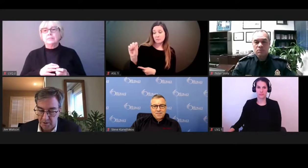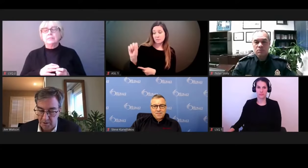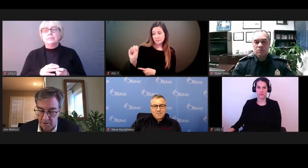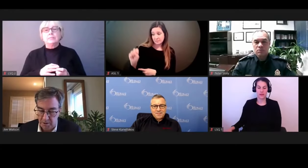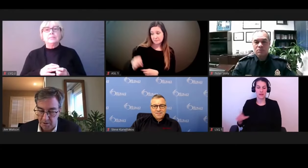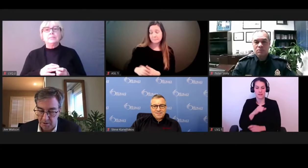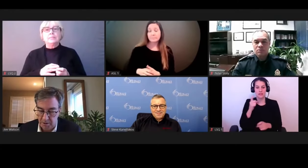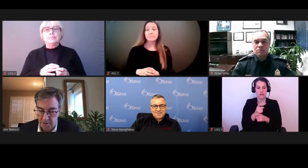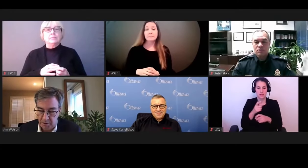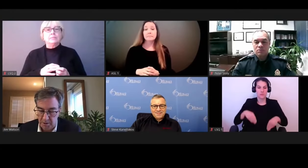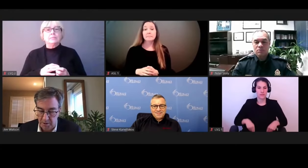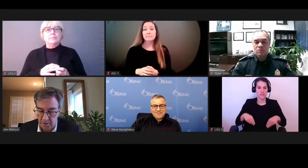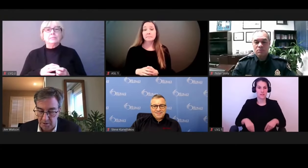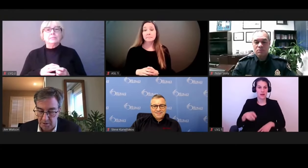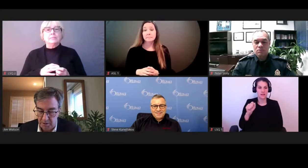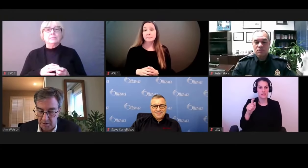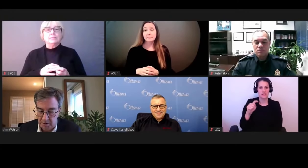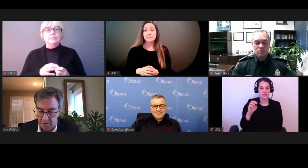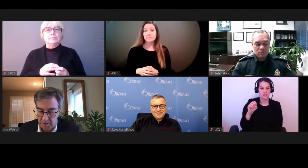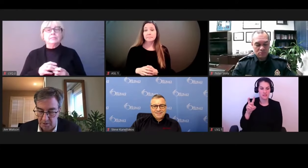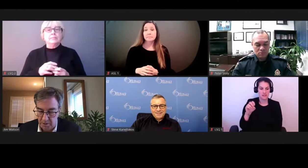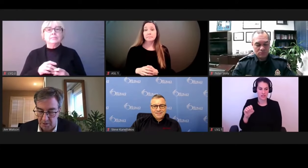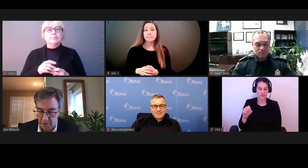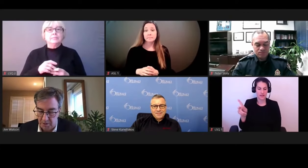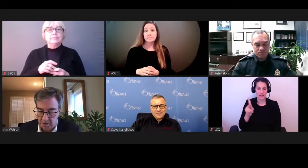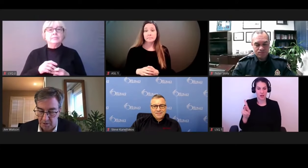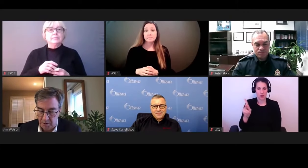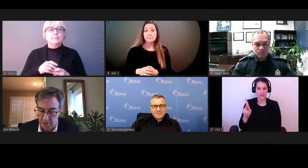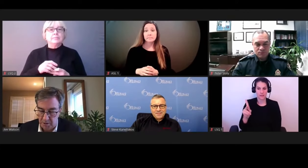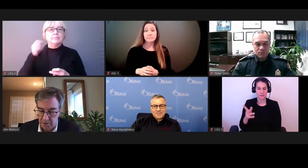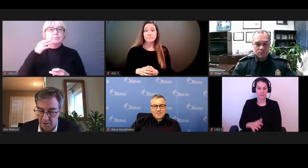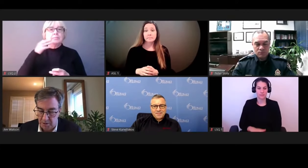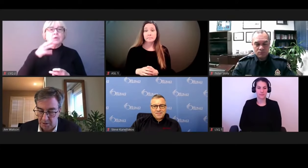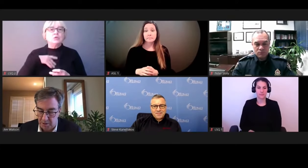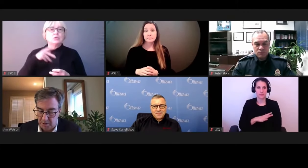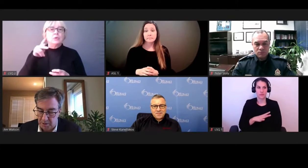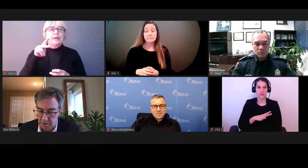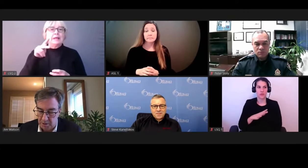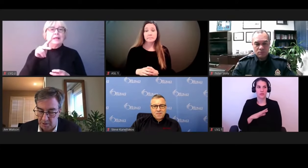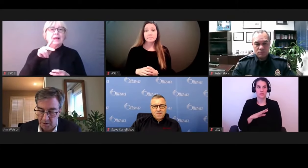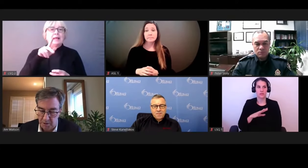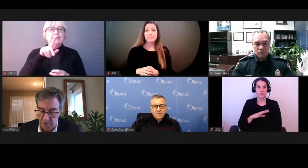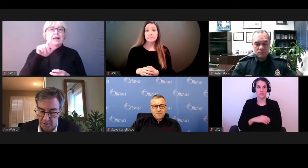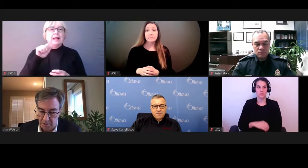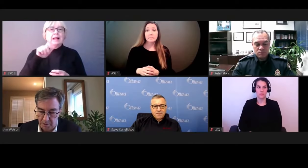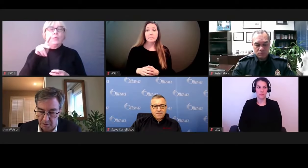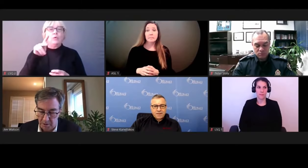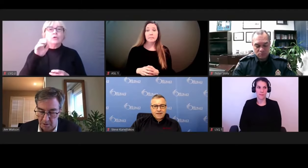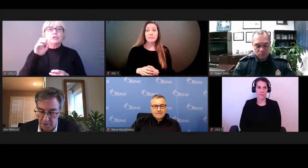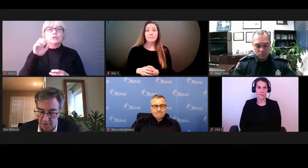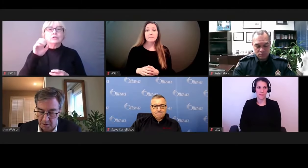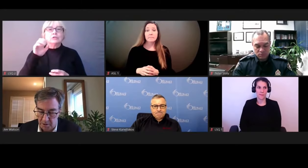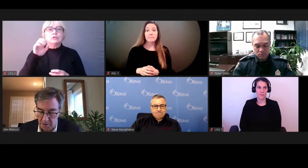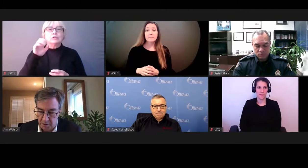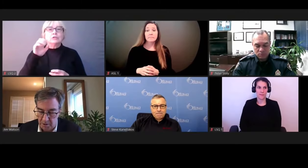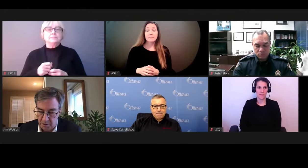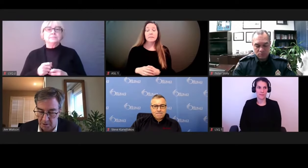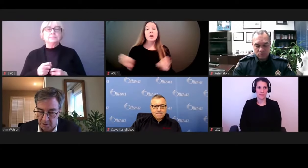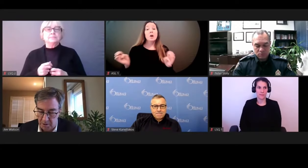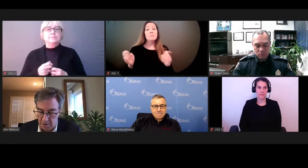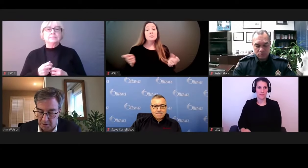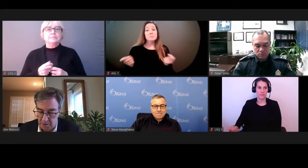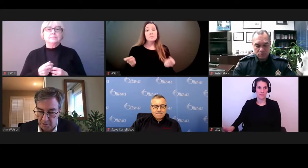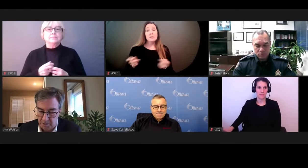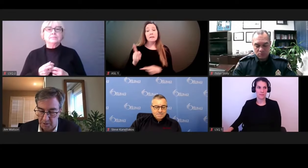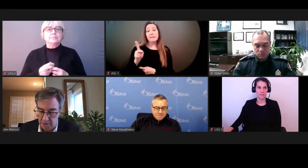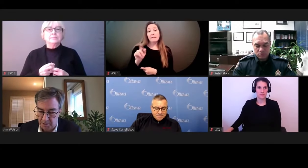Kanalokis. We have General Manager from Emergency and Protective Services, Kim Ayotte.